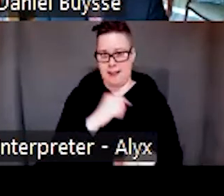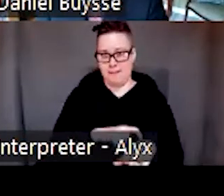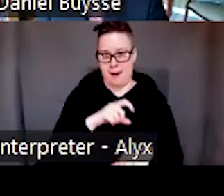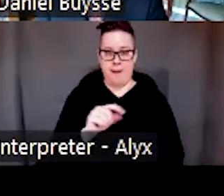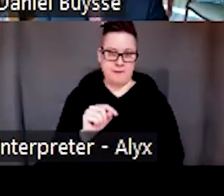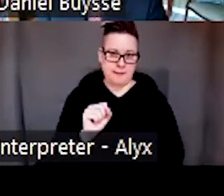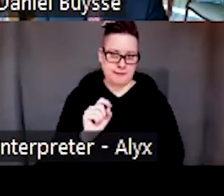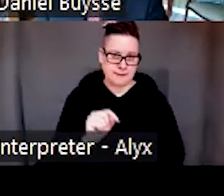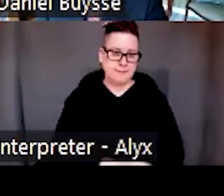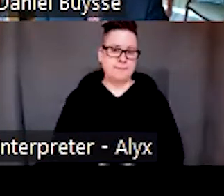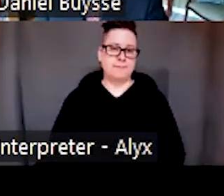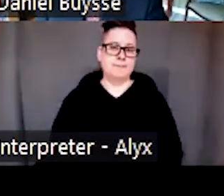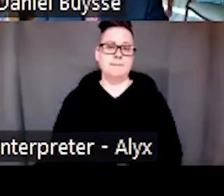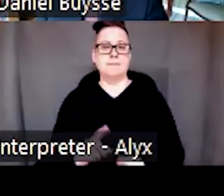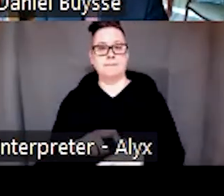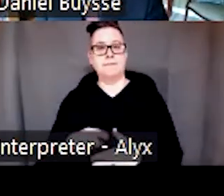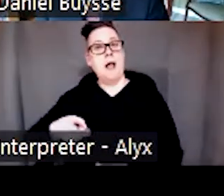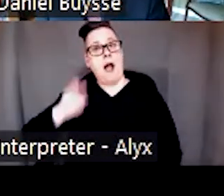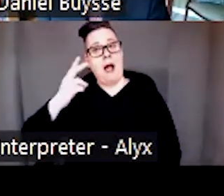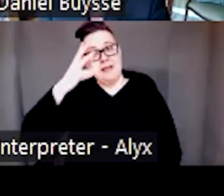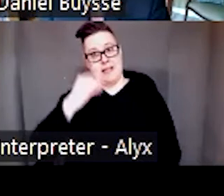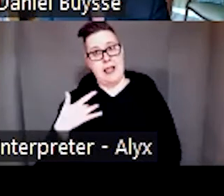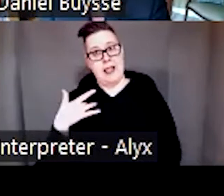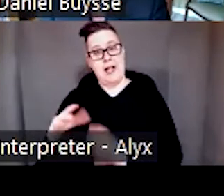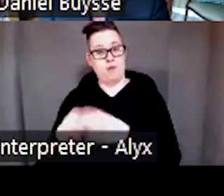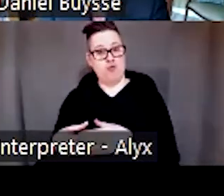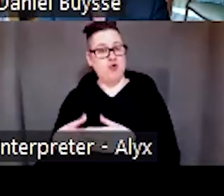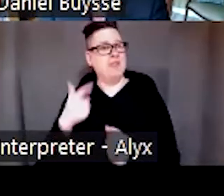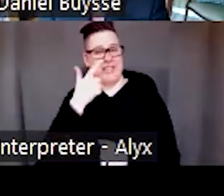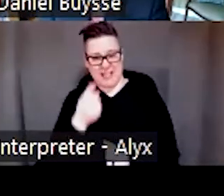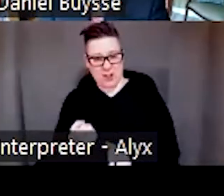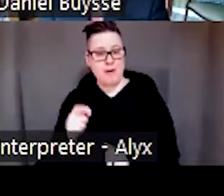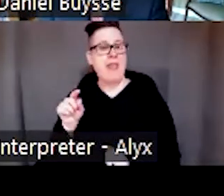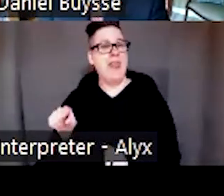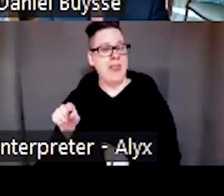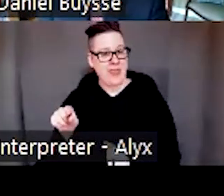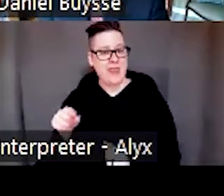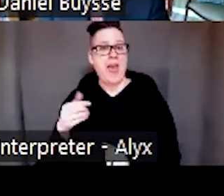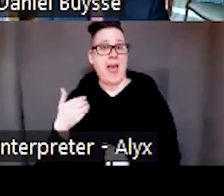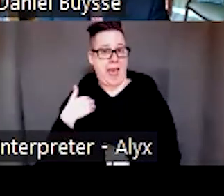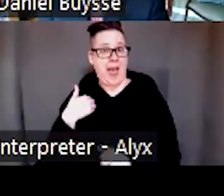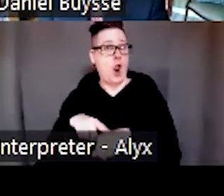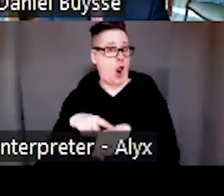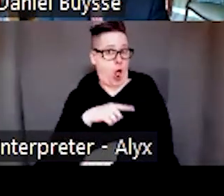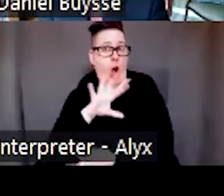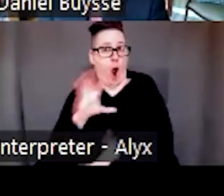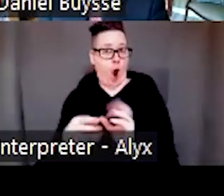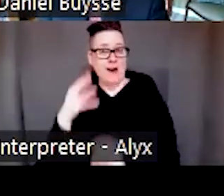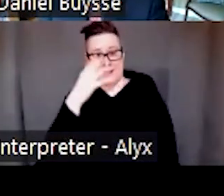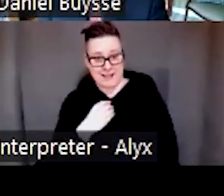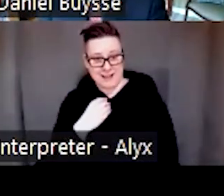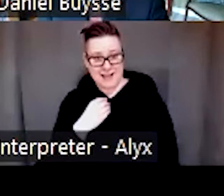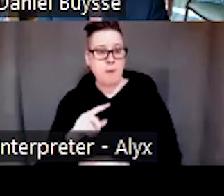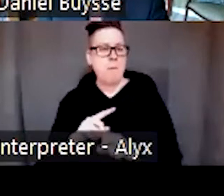TST. The high sleep propensity group was kind of interesting because they indeed did have long total sleep time, but